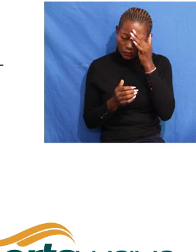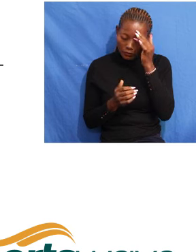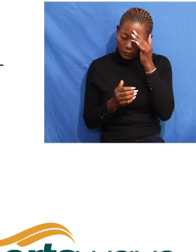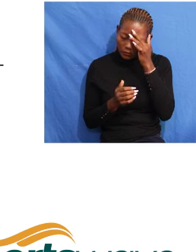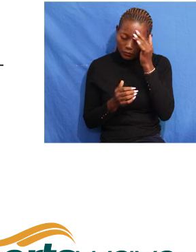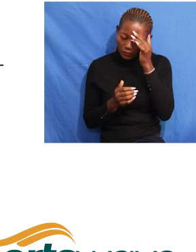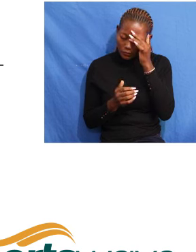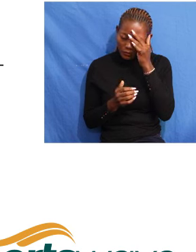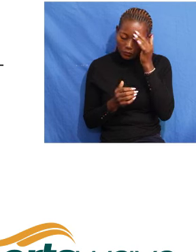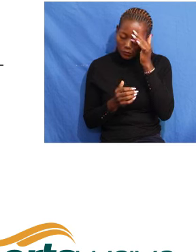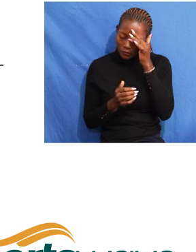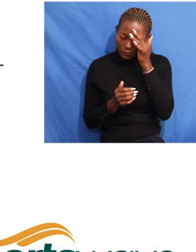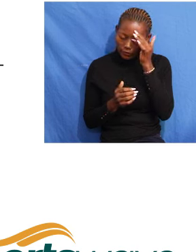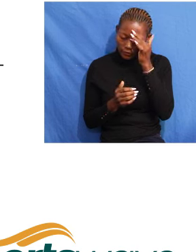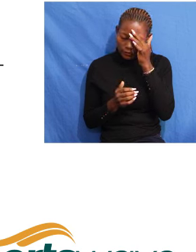3 months.